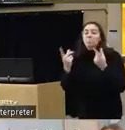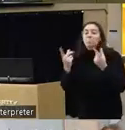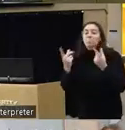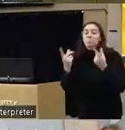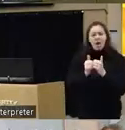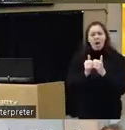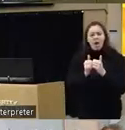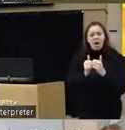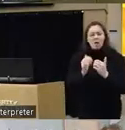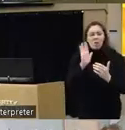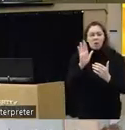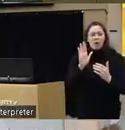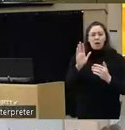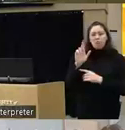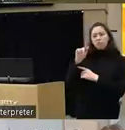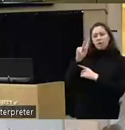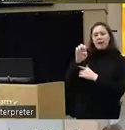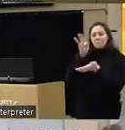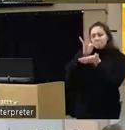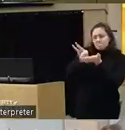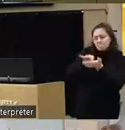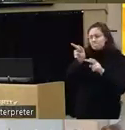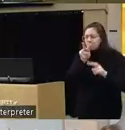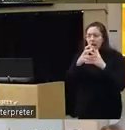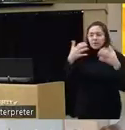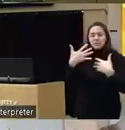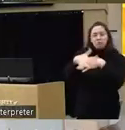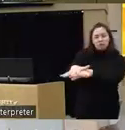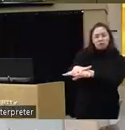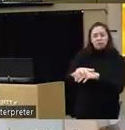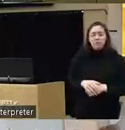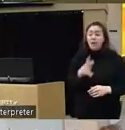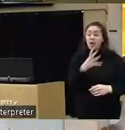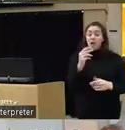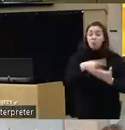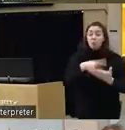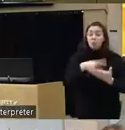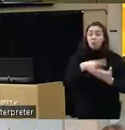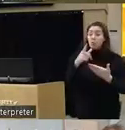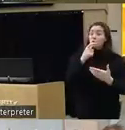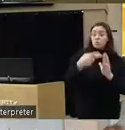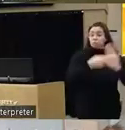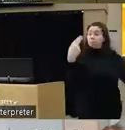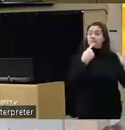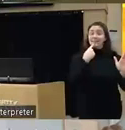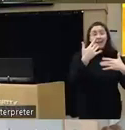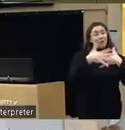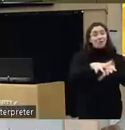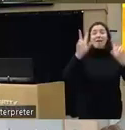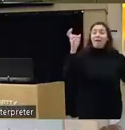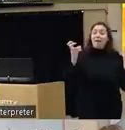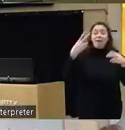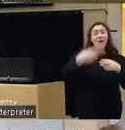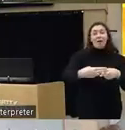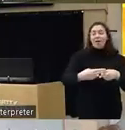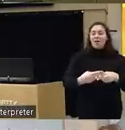they rate the level of integration? And even programs that say they're integrated may